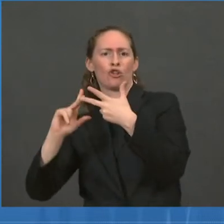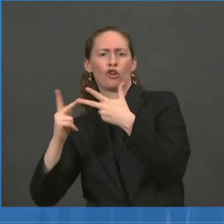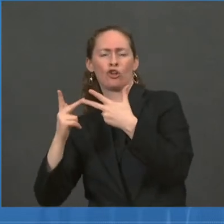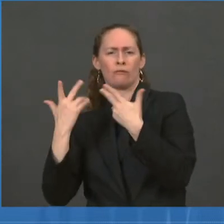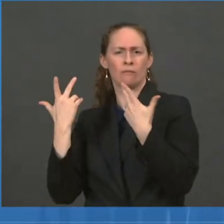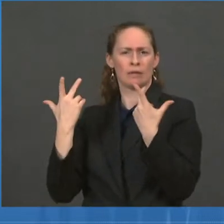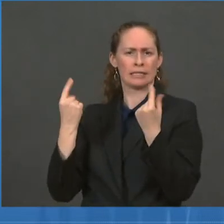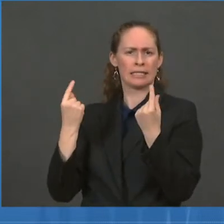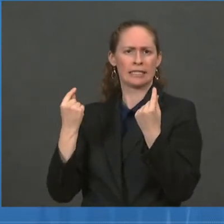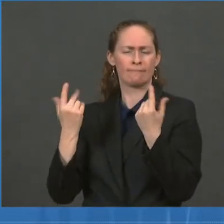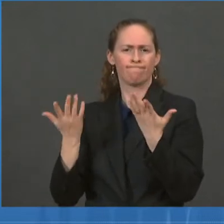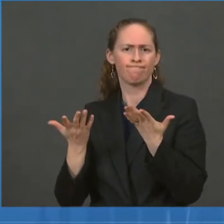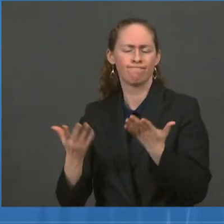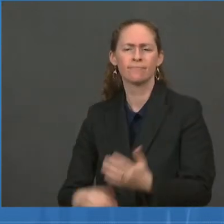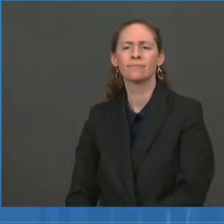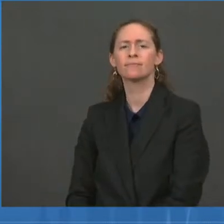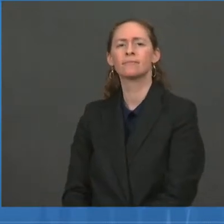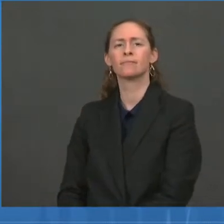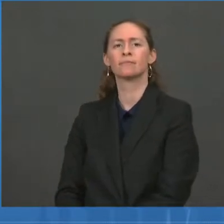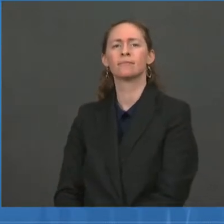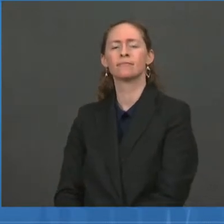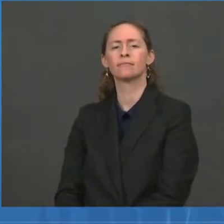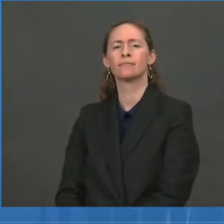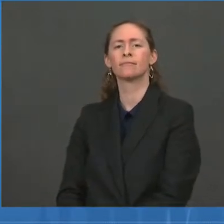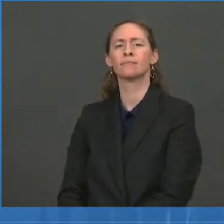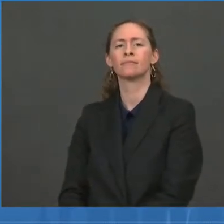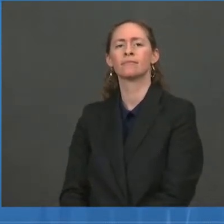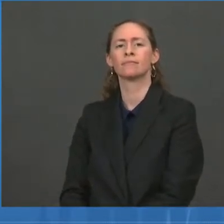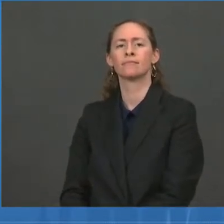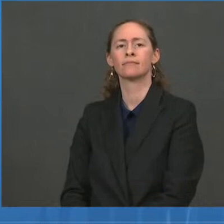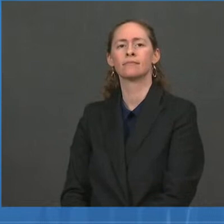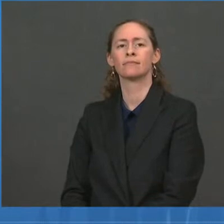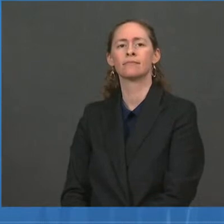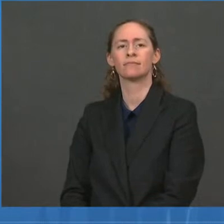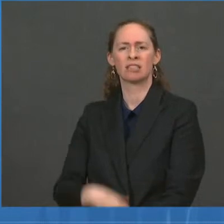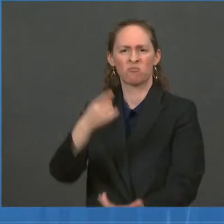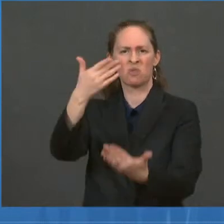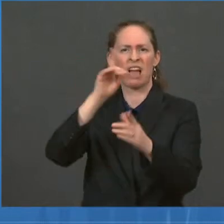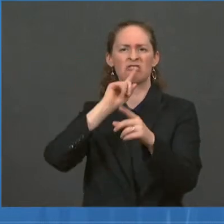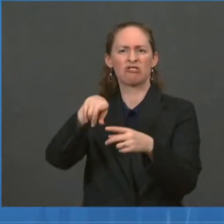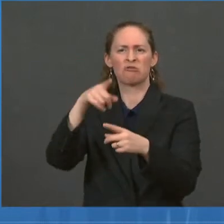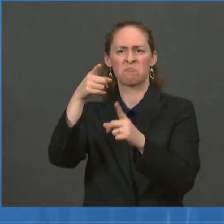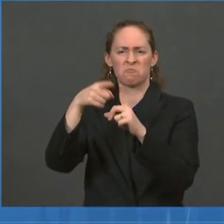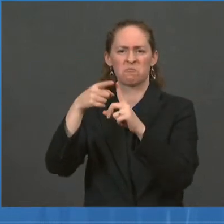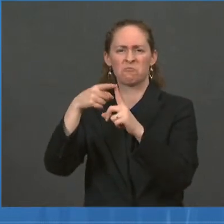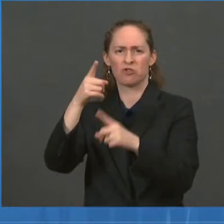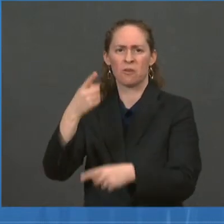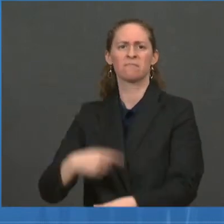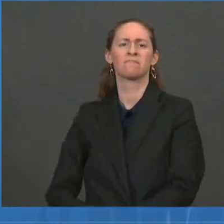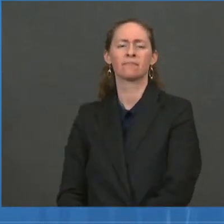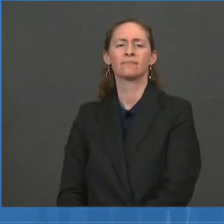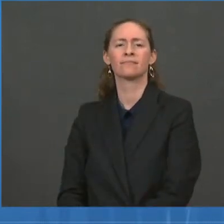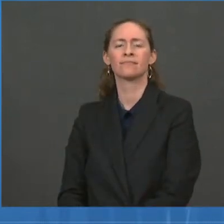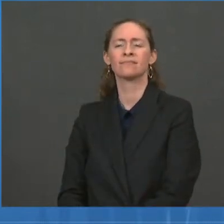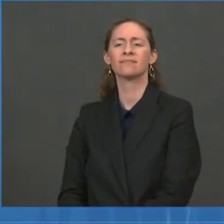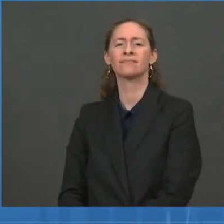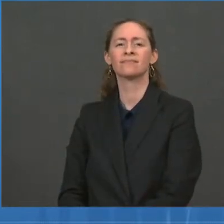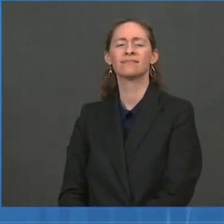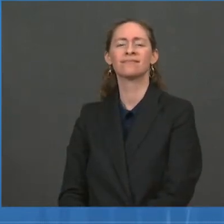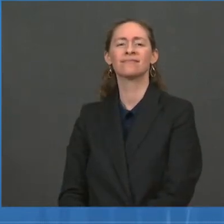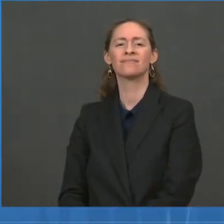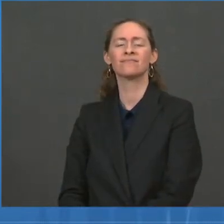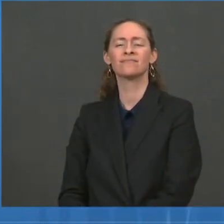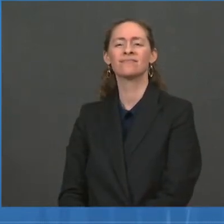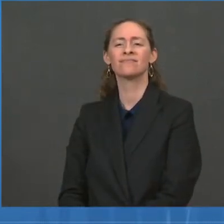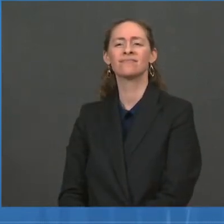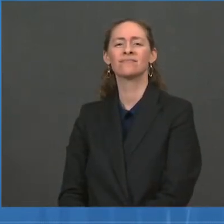Dr. Fauci on the protection of the vaccines. Yeah, so we're doing, about 1.5 million